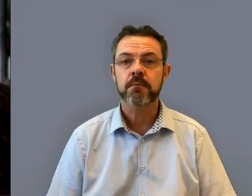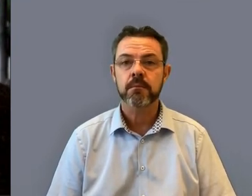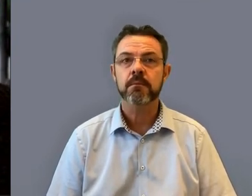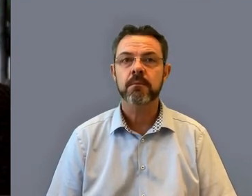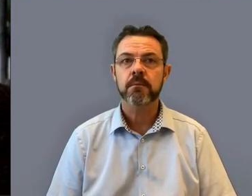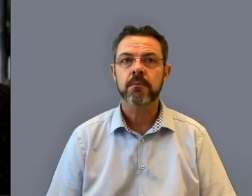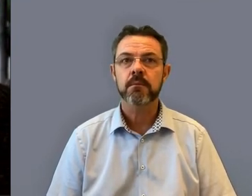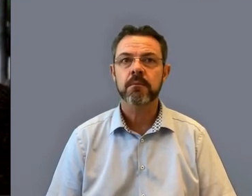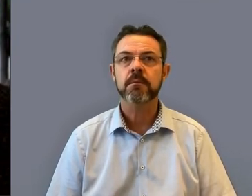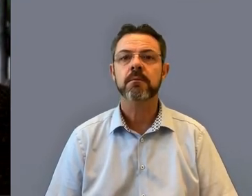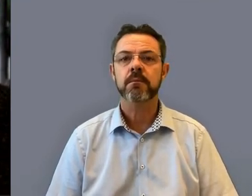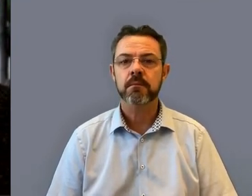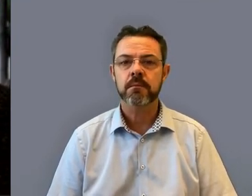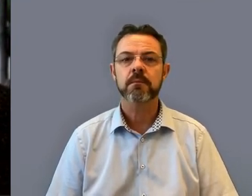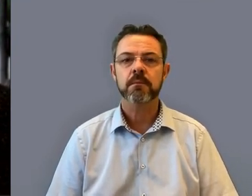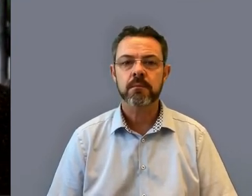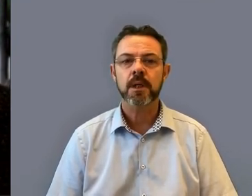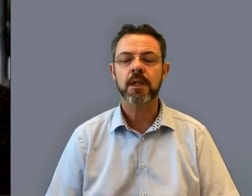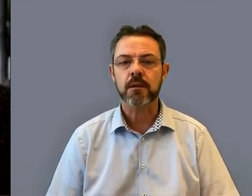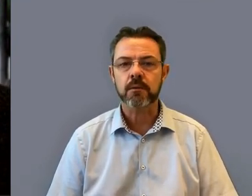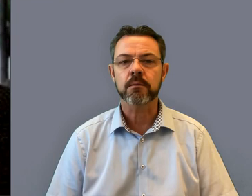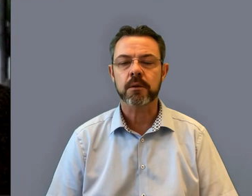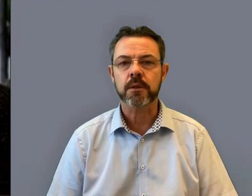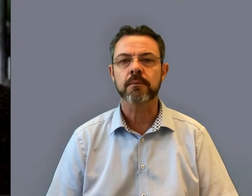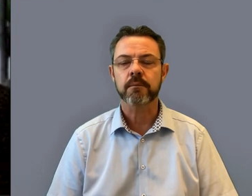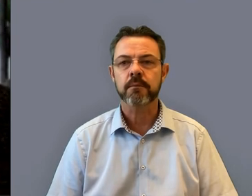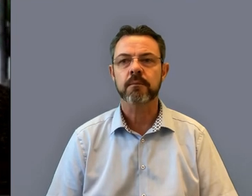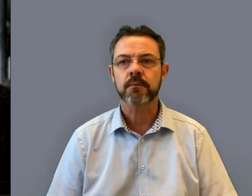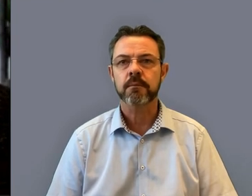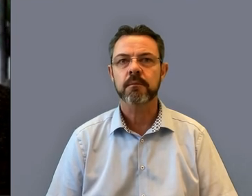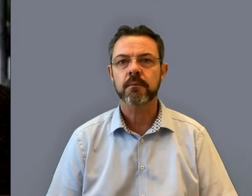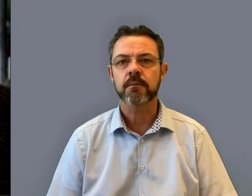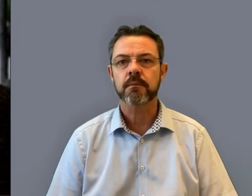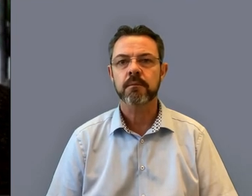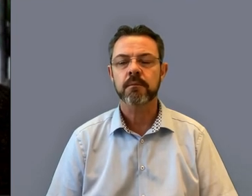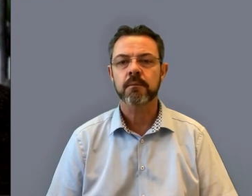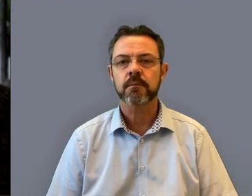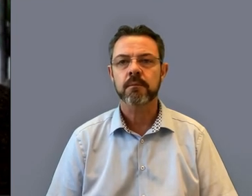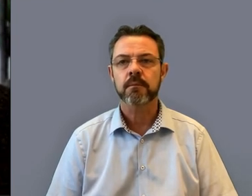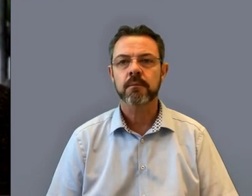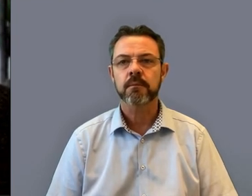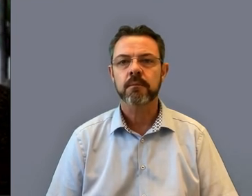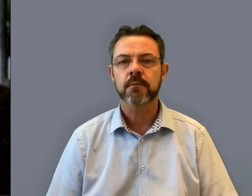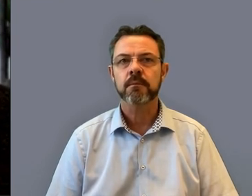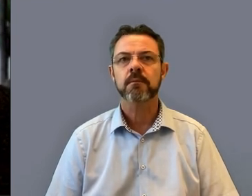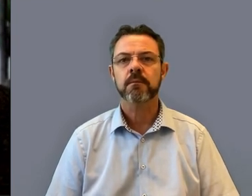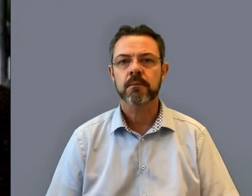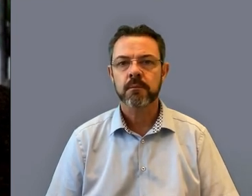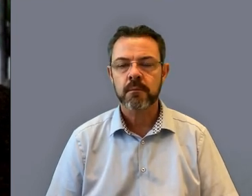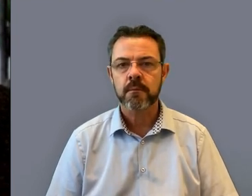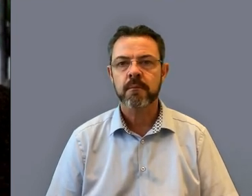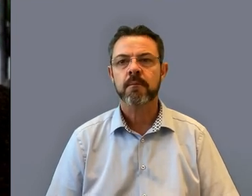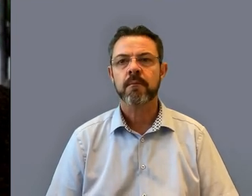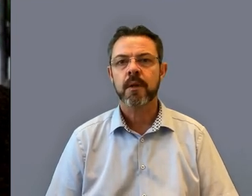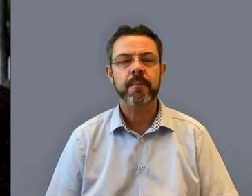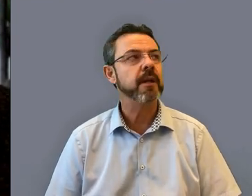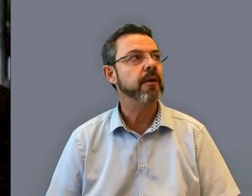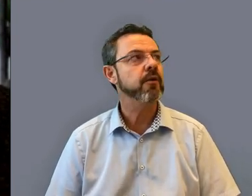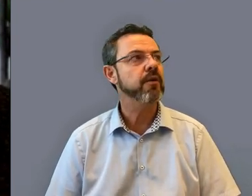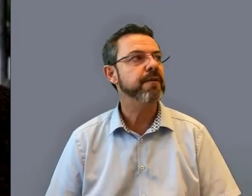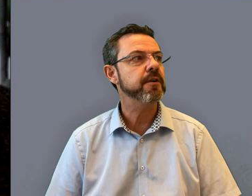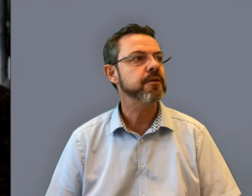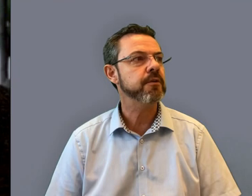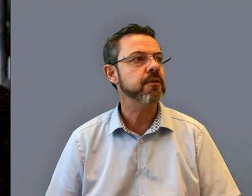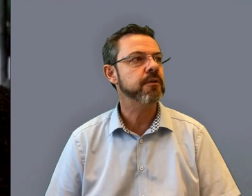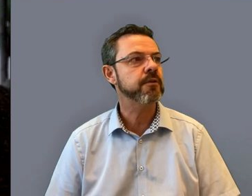it comes to recycling, it becomes a volume problem because they can't always compact the material. I mean,